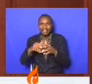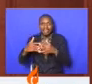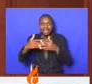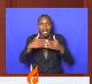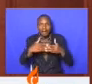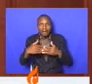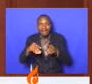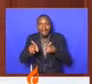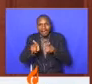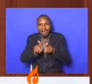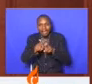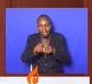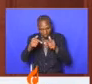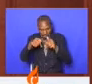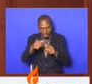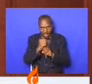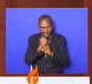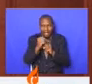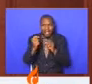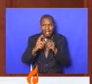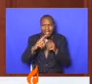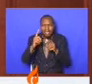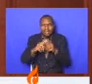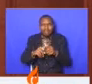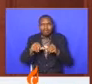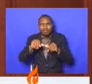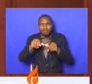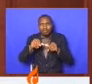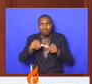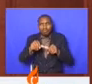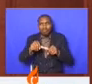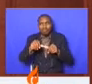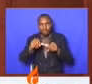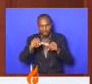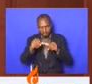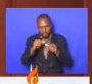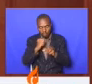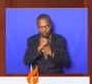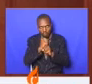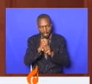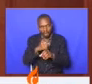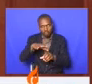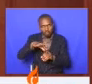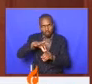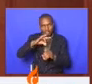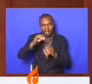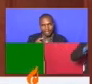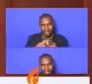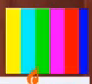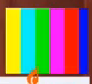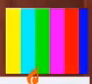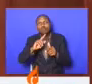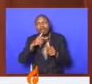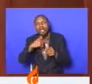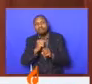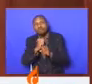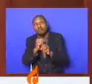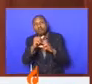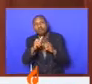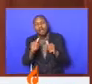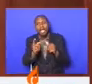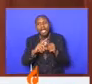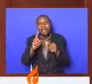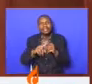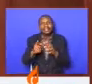an American company called Kentegra that first went to Nakuru. to find farmers who could regrow and start